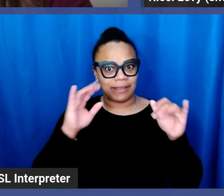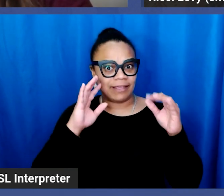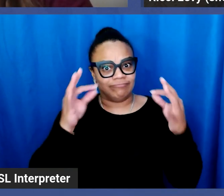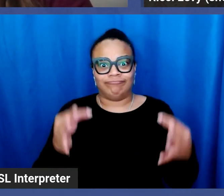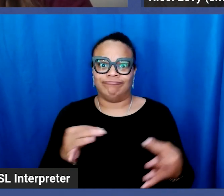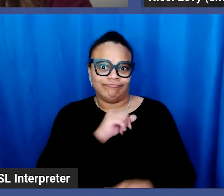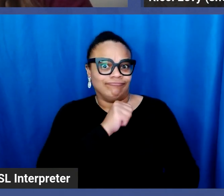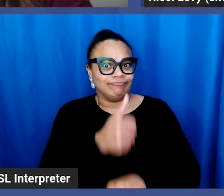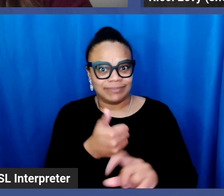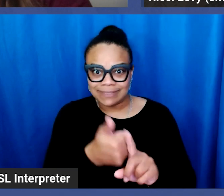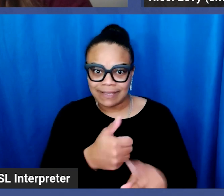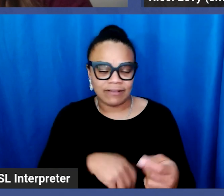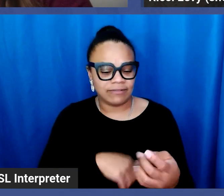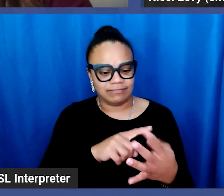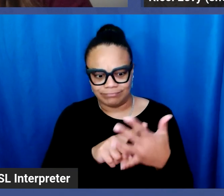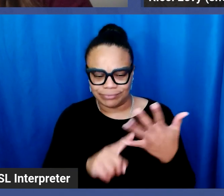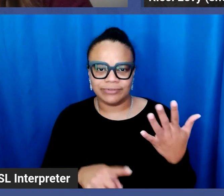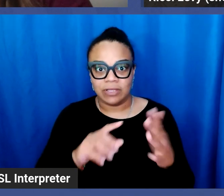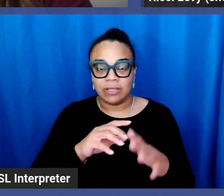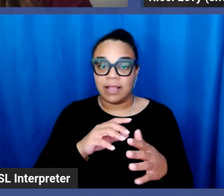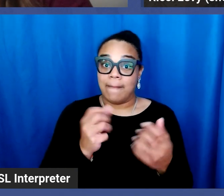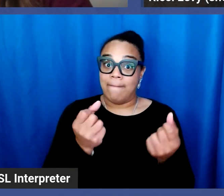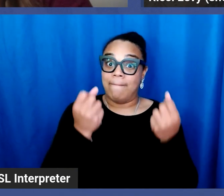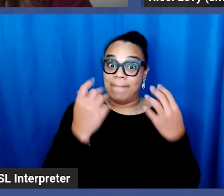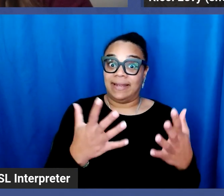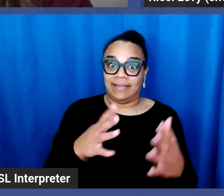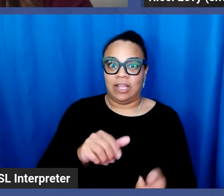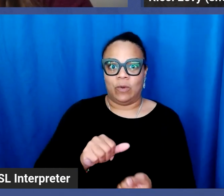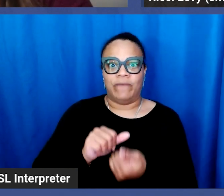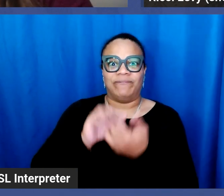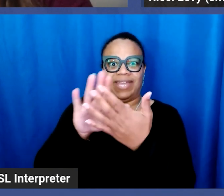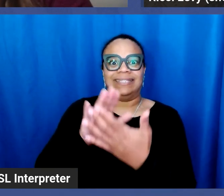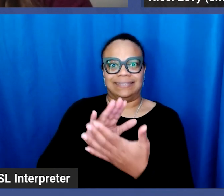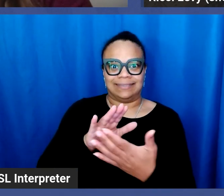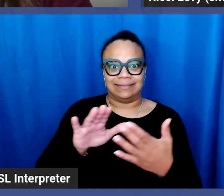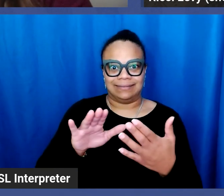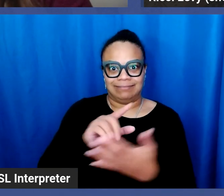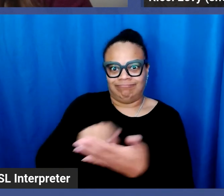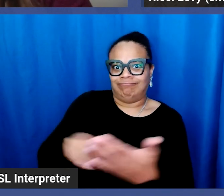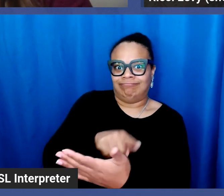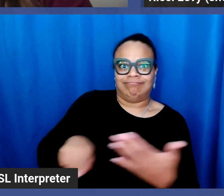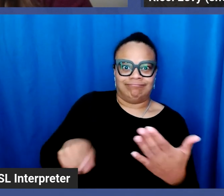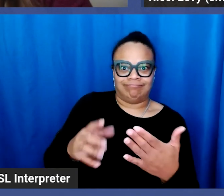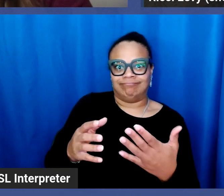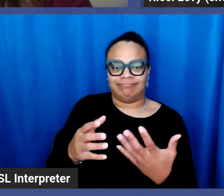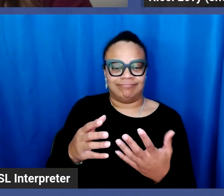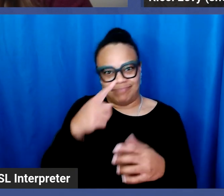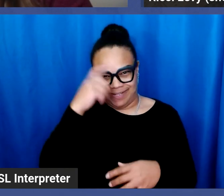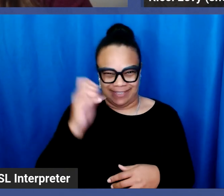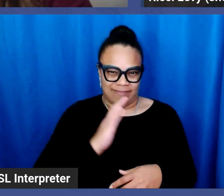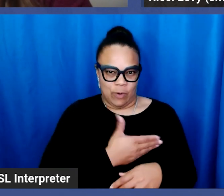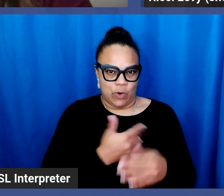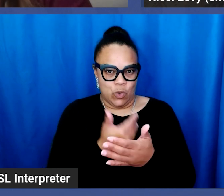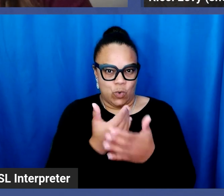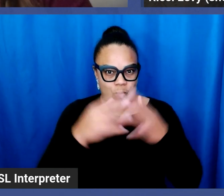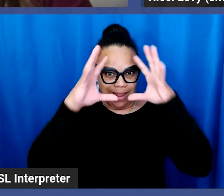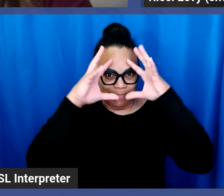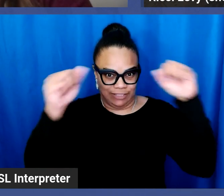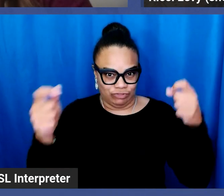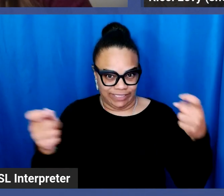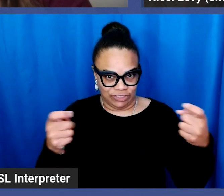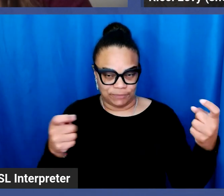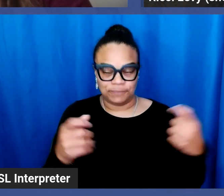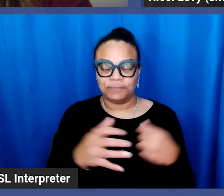those things are under attack, particularly by our new administration. I spent a lot of time looking at these bills that are attempting to